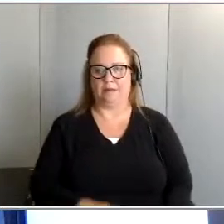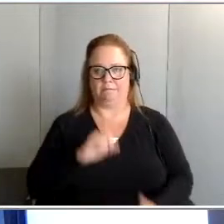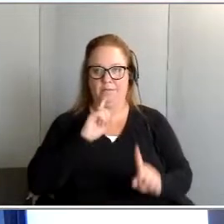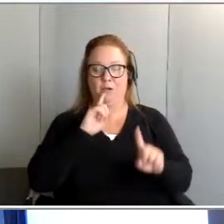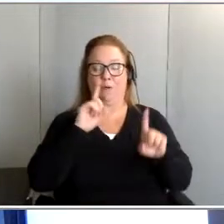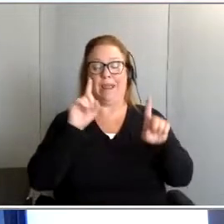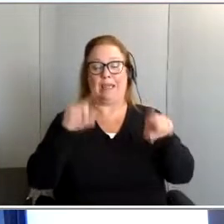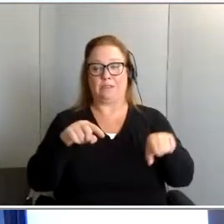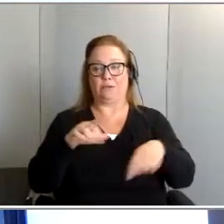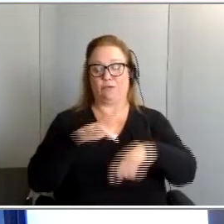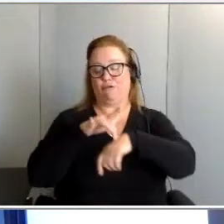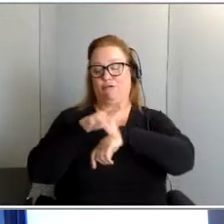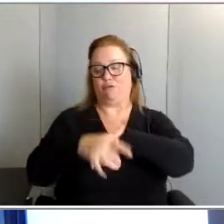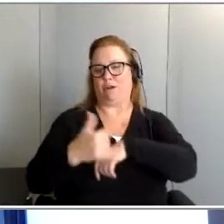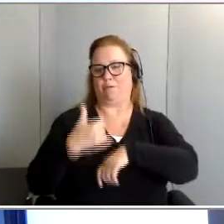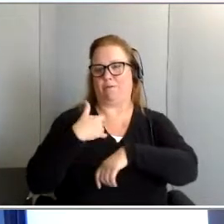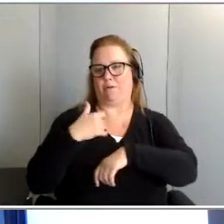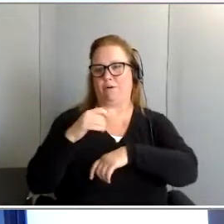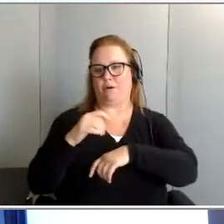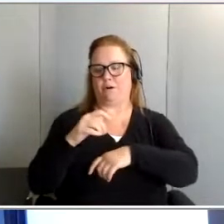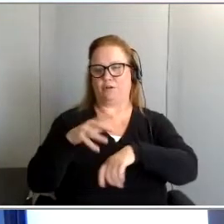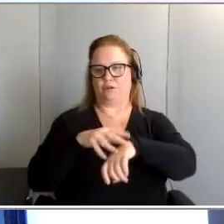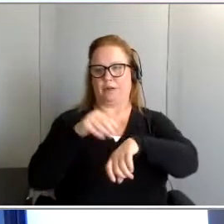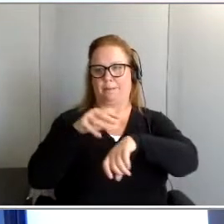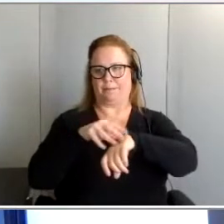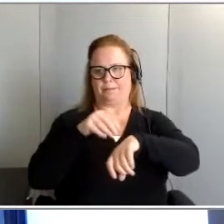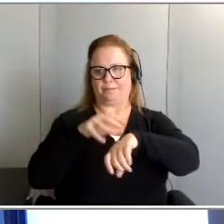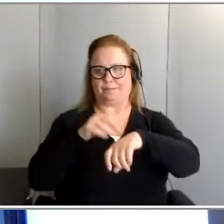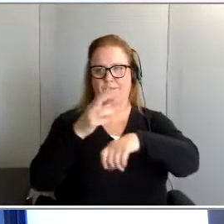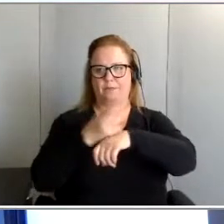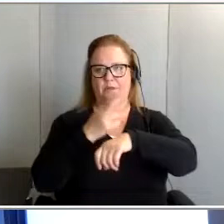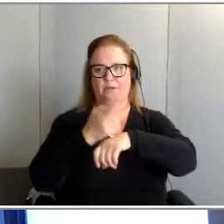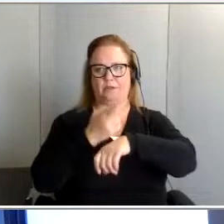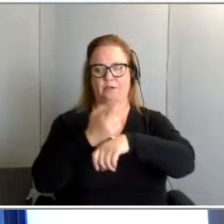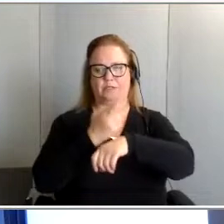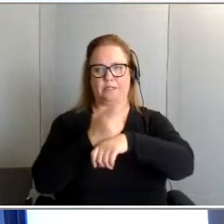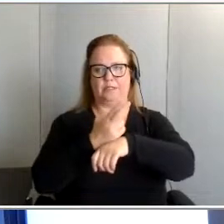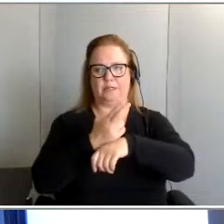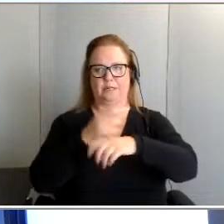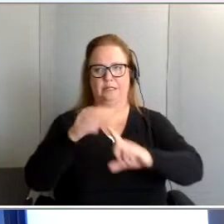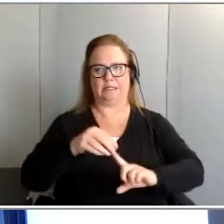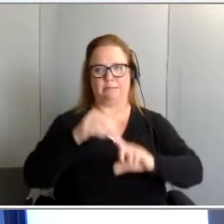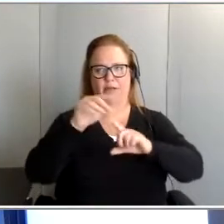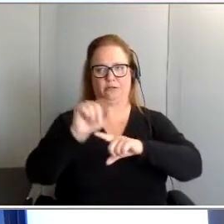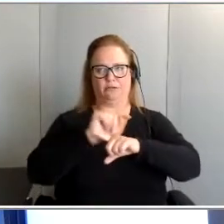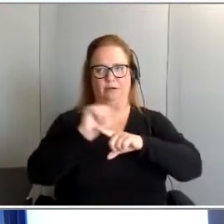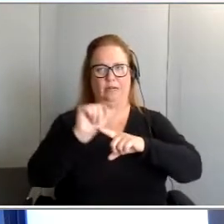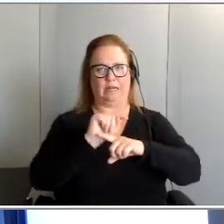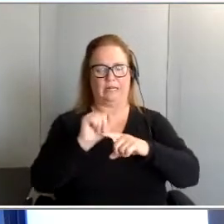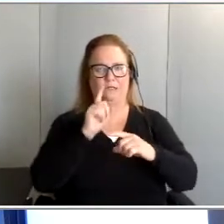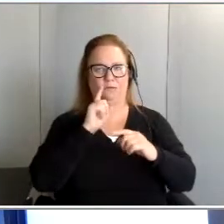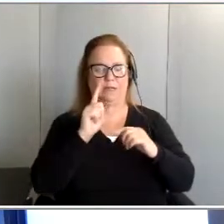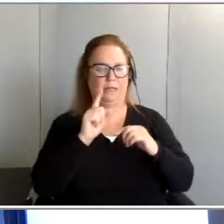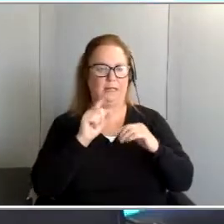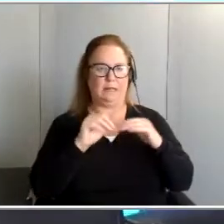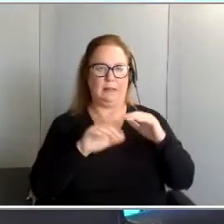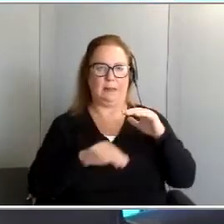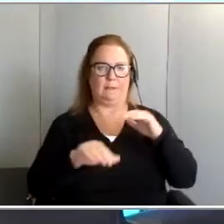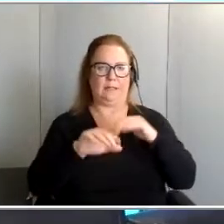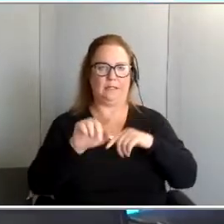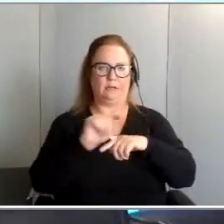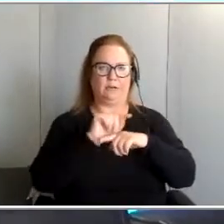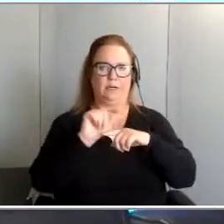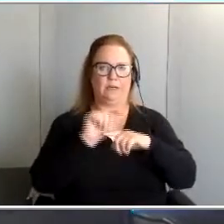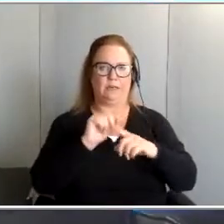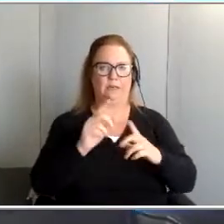you missed it, could you let him know? But should pets used for pet therapies, do they need special training? You say it's a very minimal training. Well, to me, it's not special.